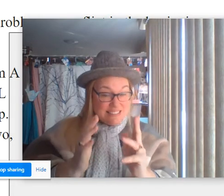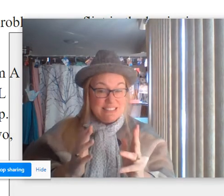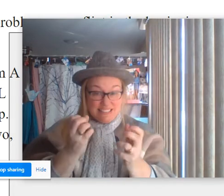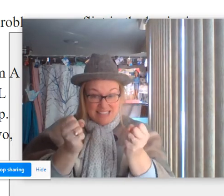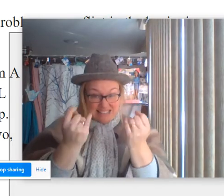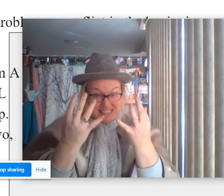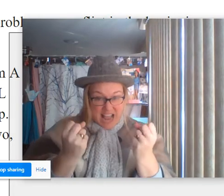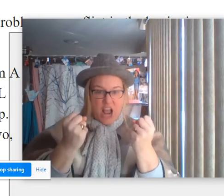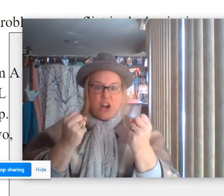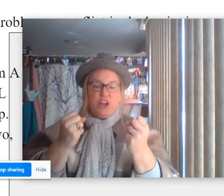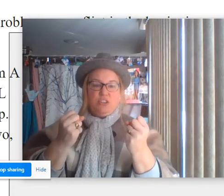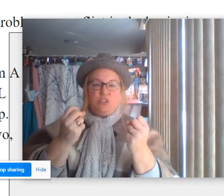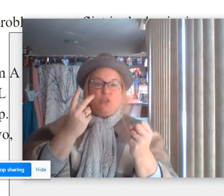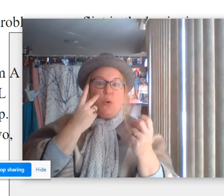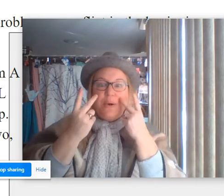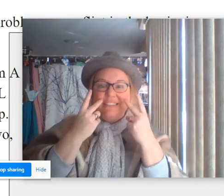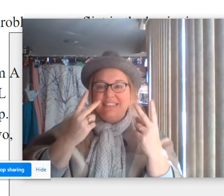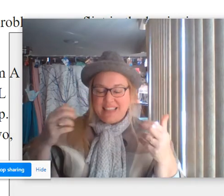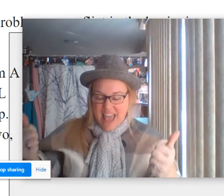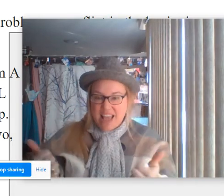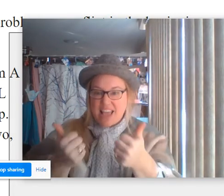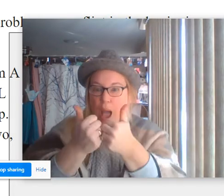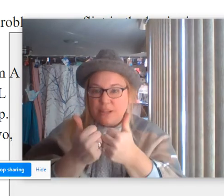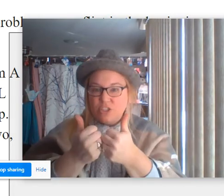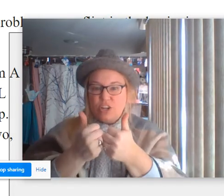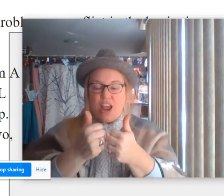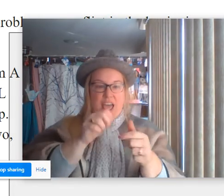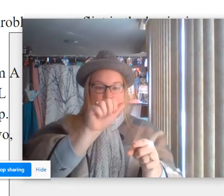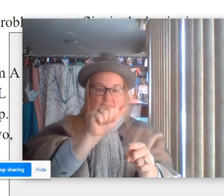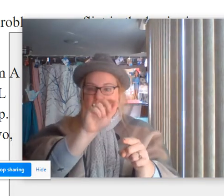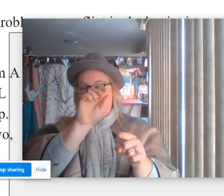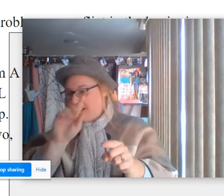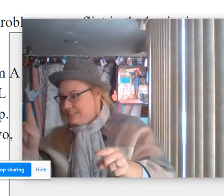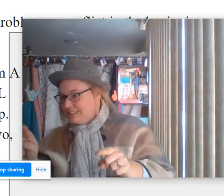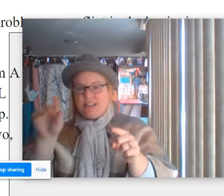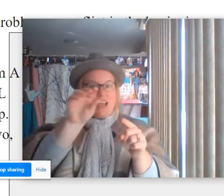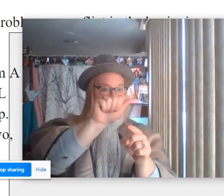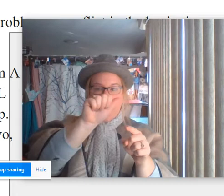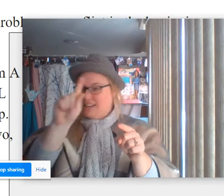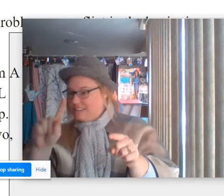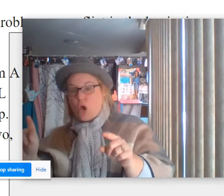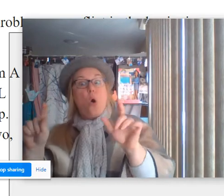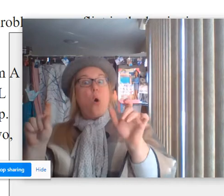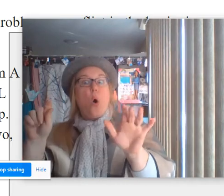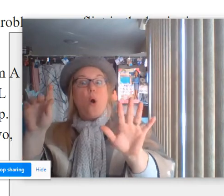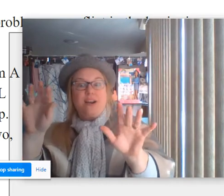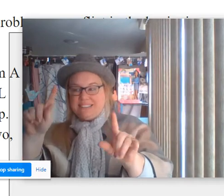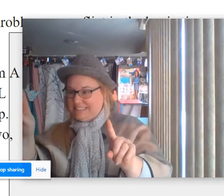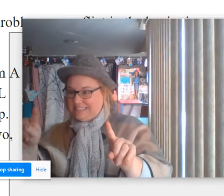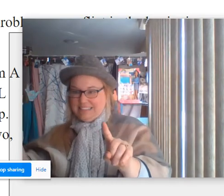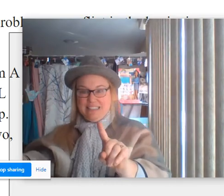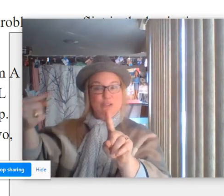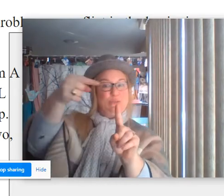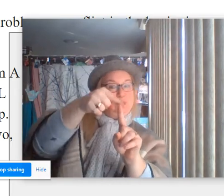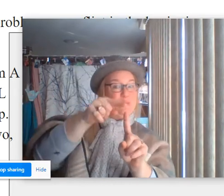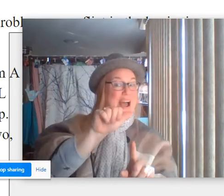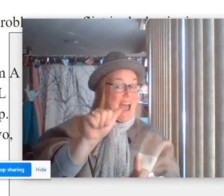like in ASL actual signing competitions, okay, like oration competitions, speech competitions, right? But in